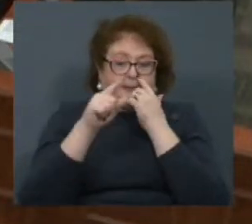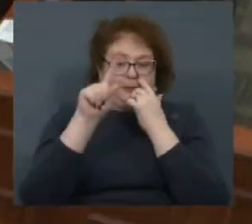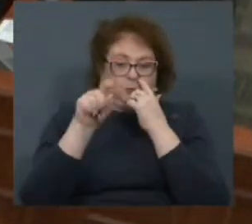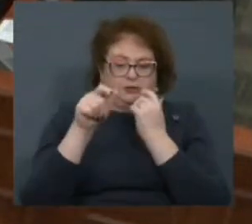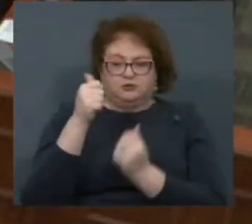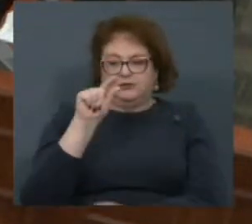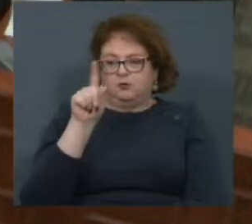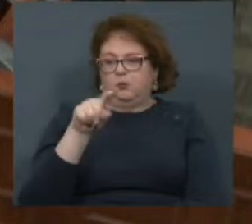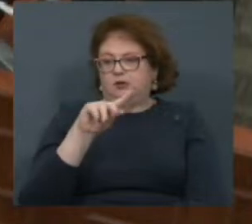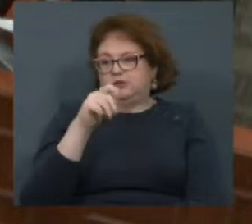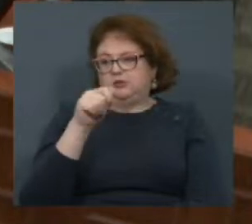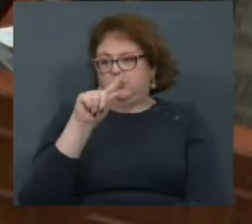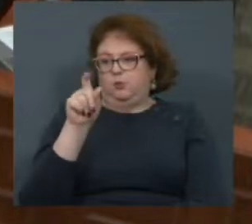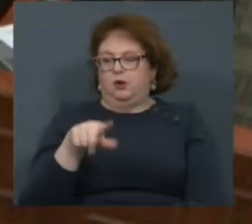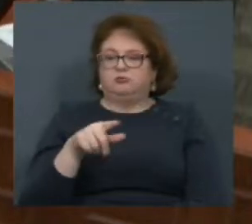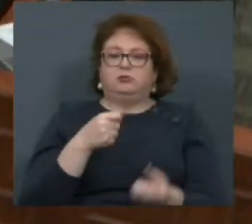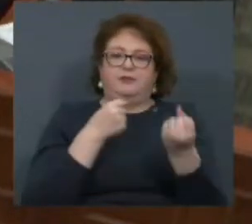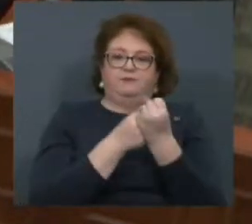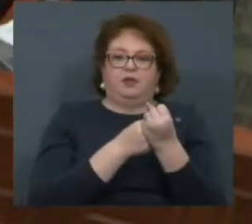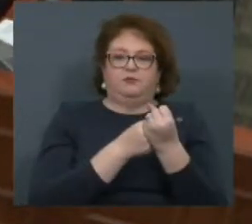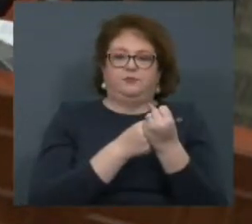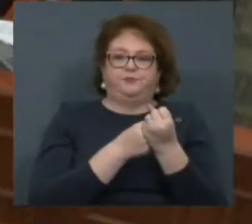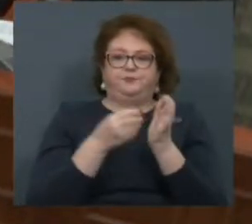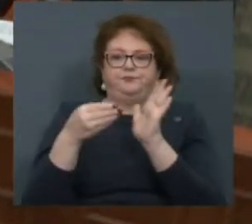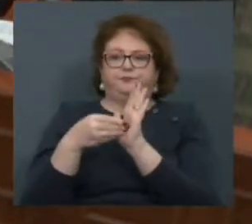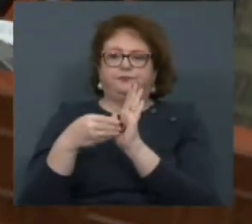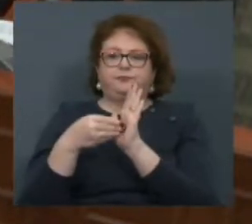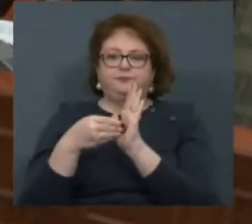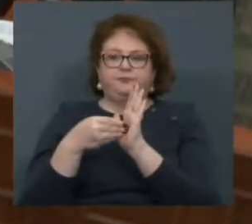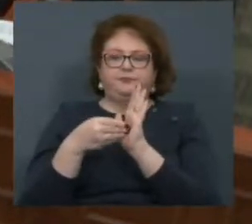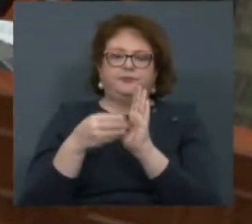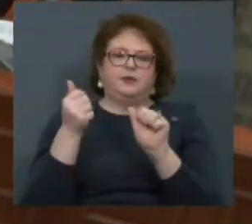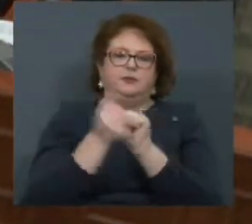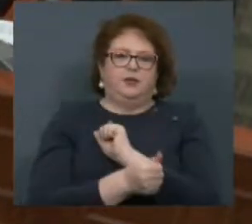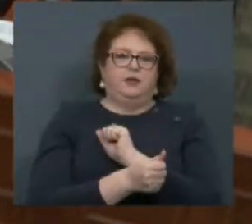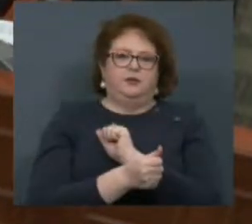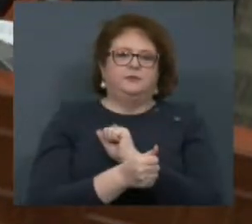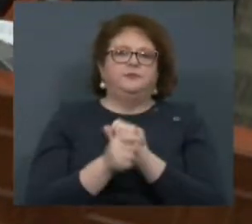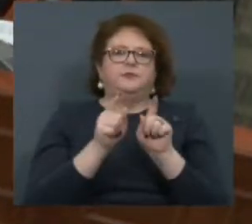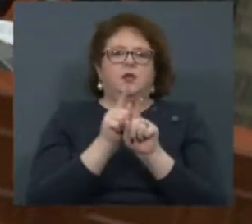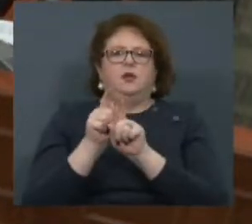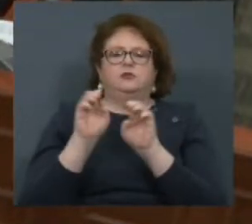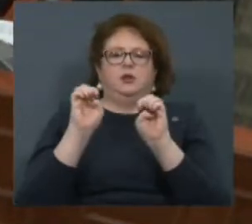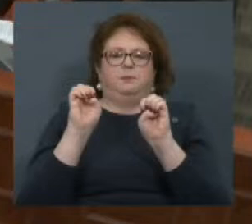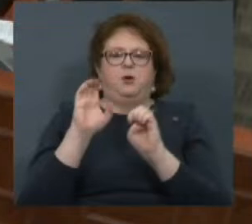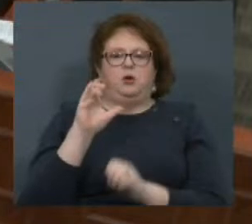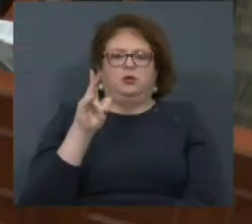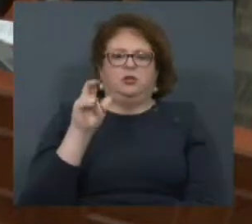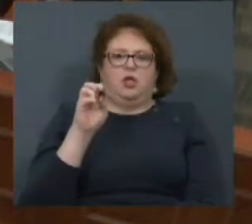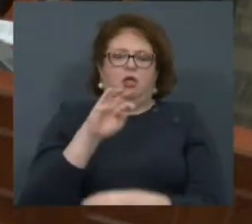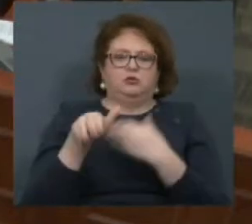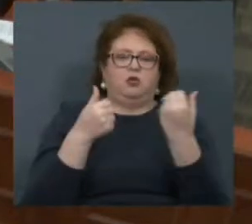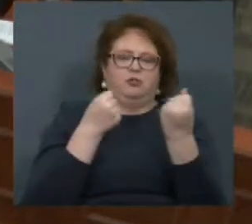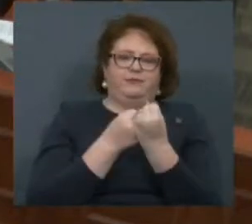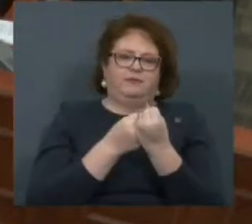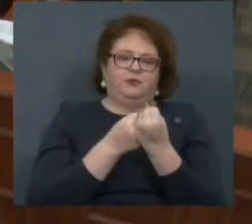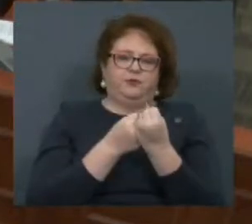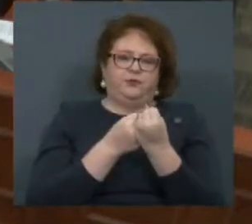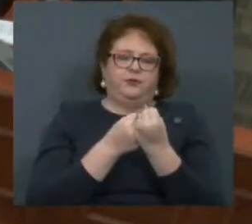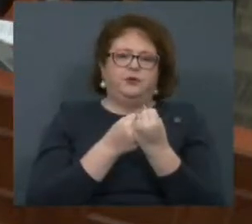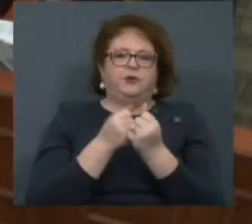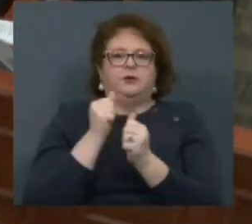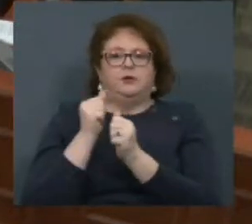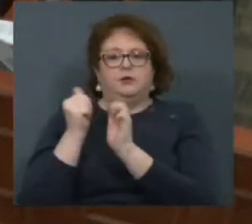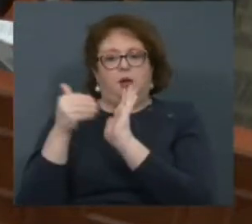questions? All those in favor, please say aye. All those opposed, say nay. Ayes have it. We also have emergency clauses. All those in favor, please say aye. All